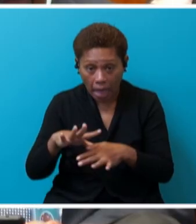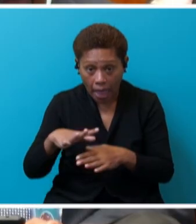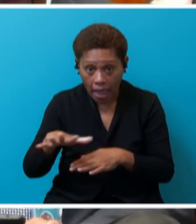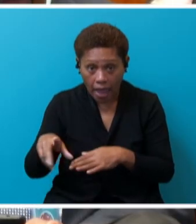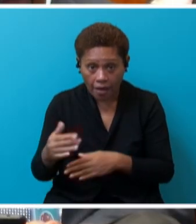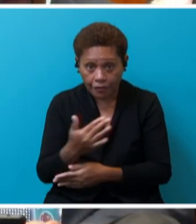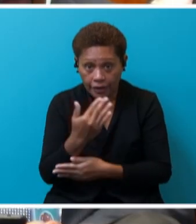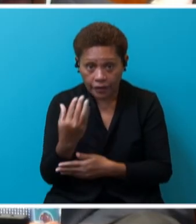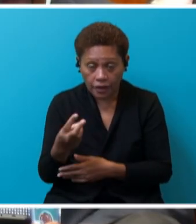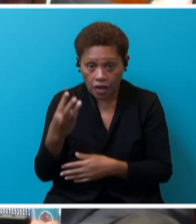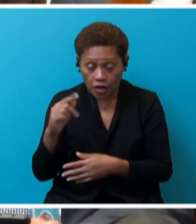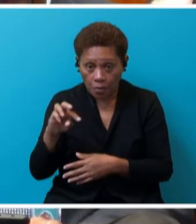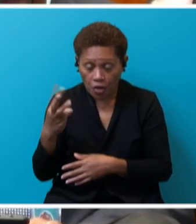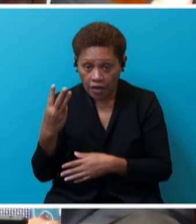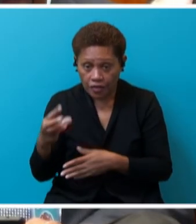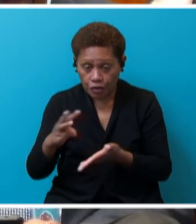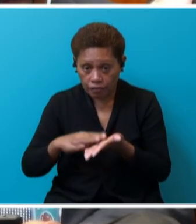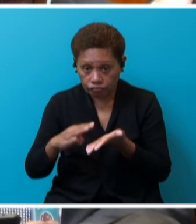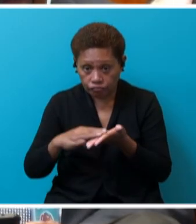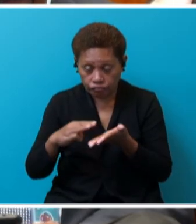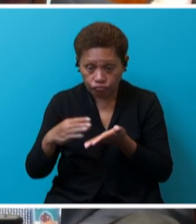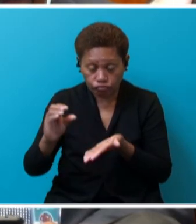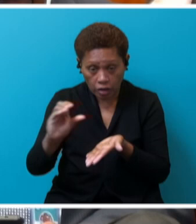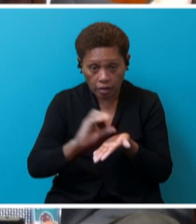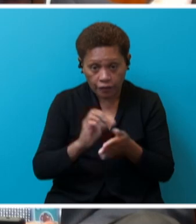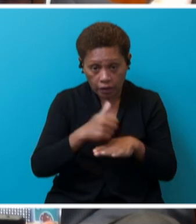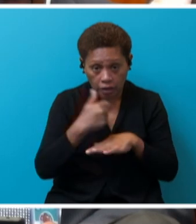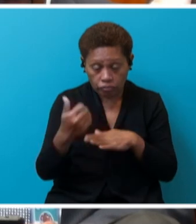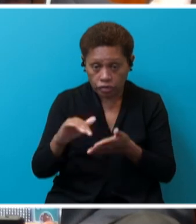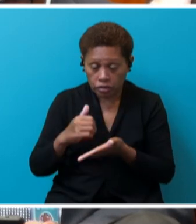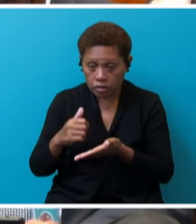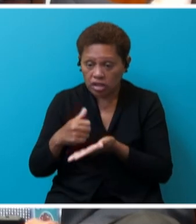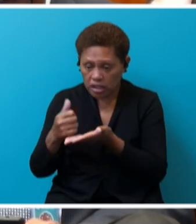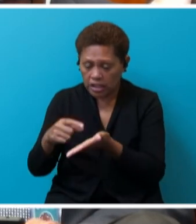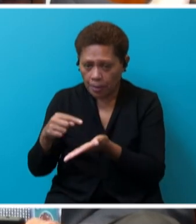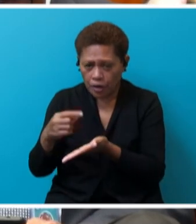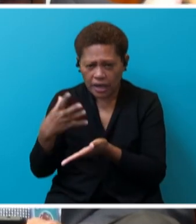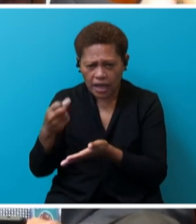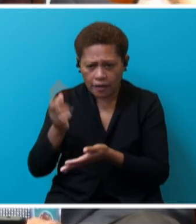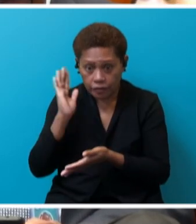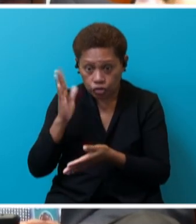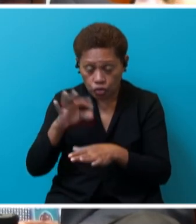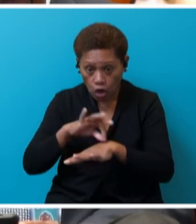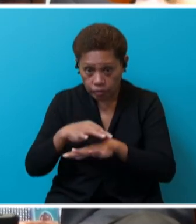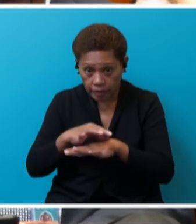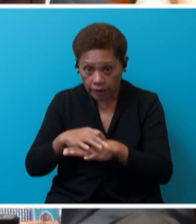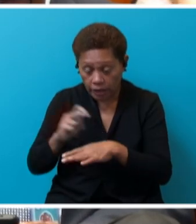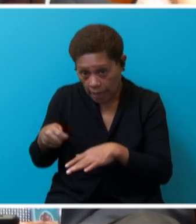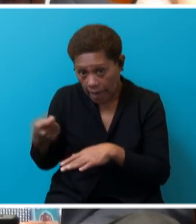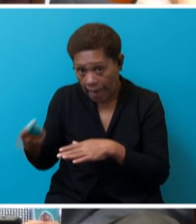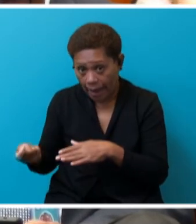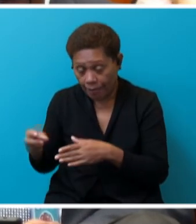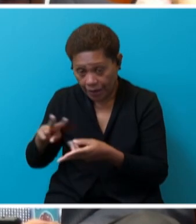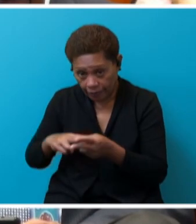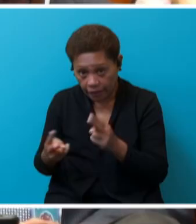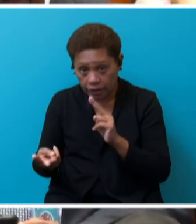3.3 million, fully funded by government, supports the Wunindau government station, hospital, schools and neighboring villages, benefiting around